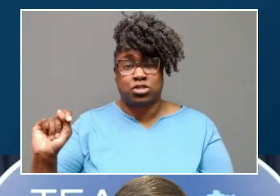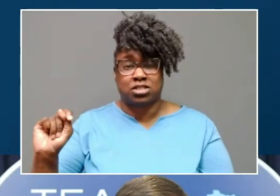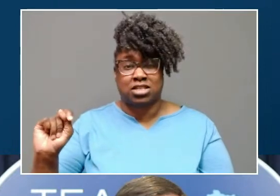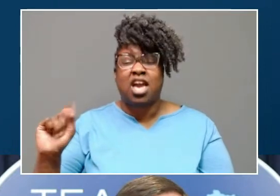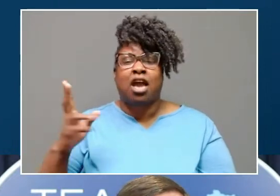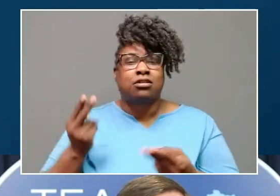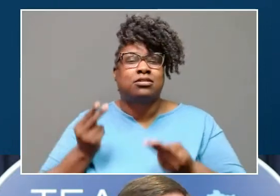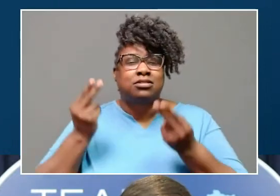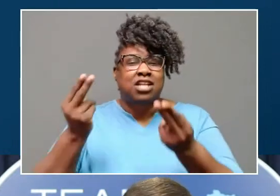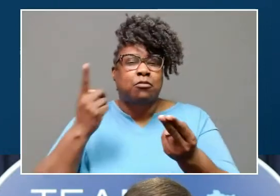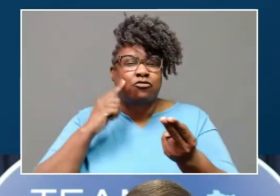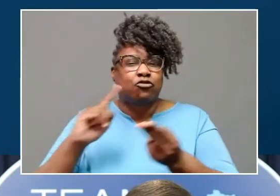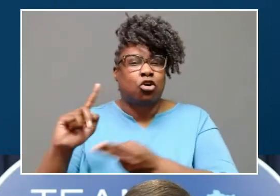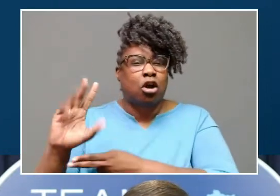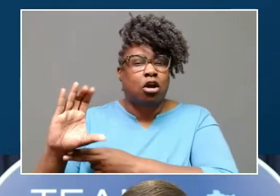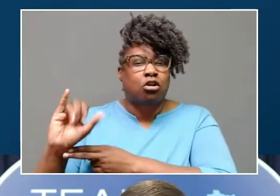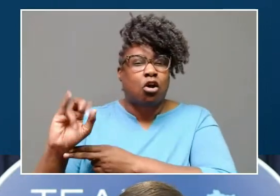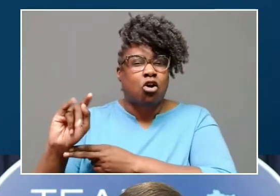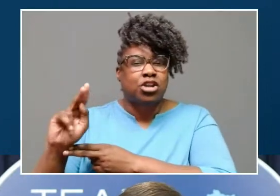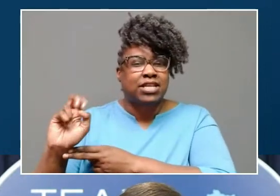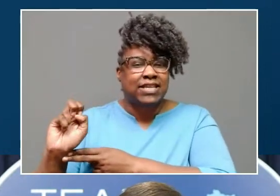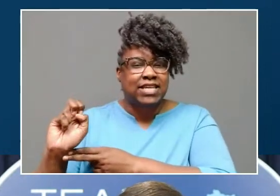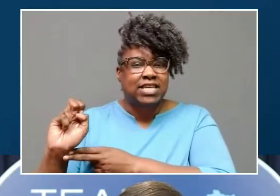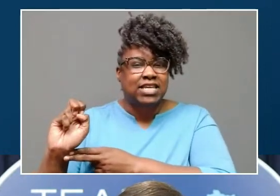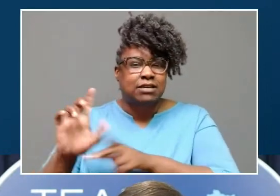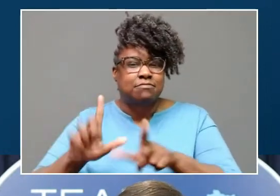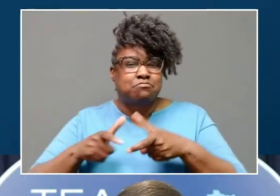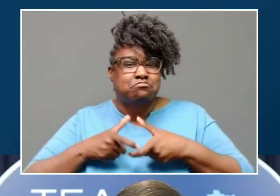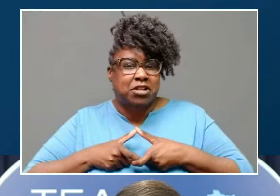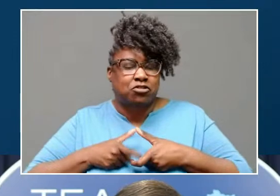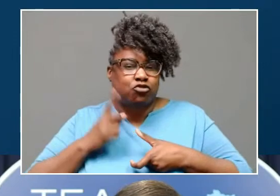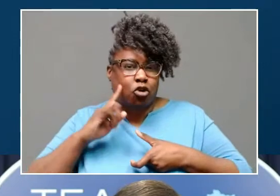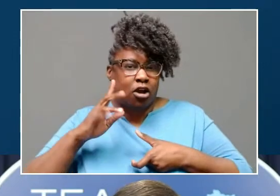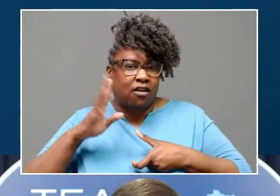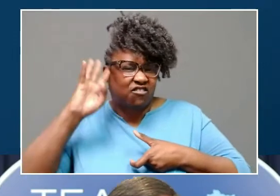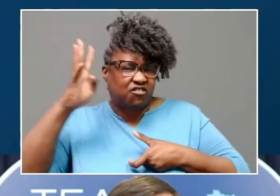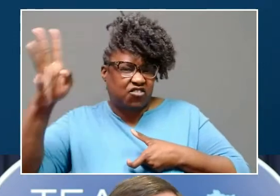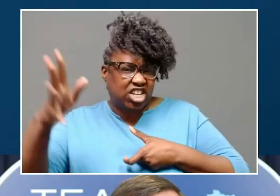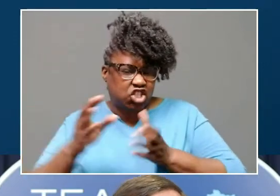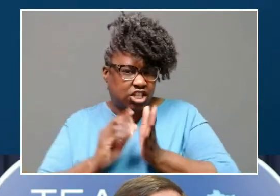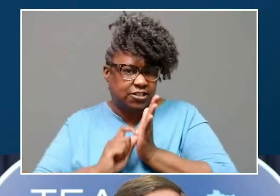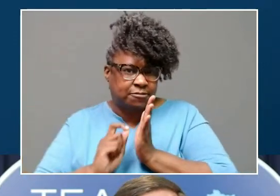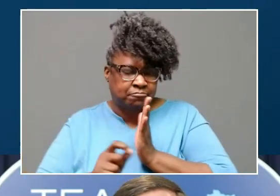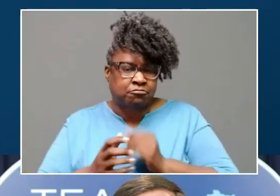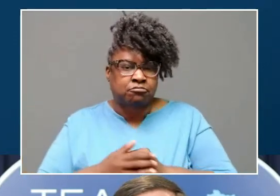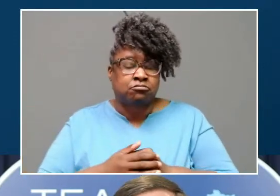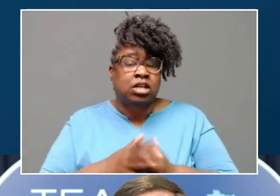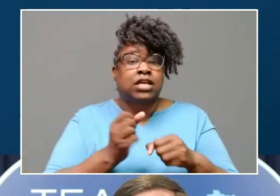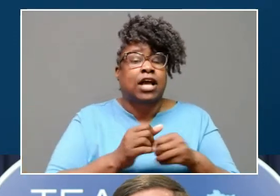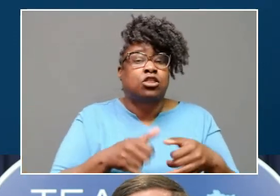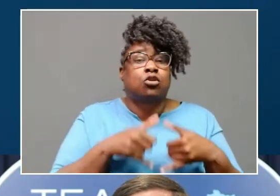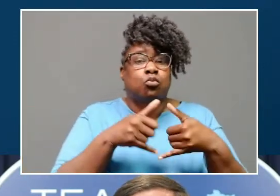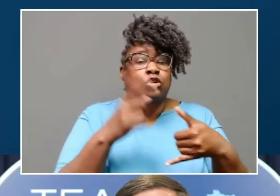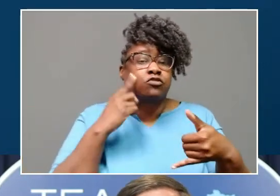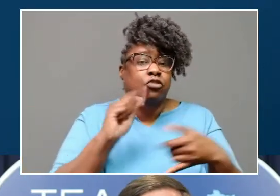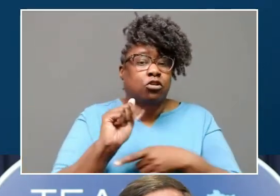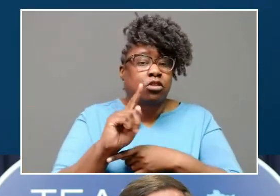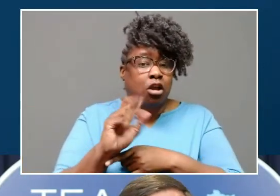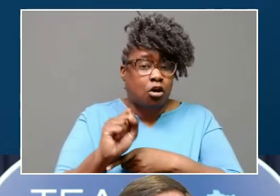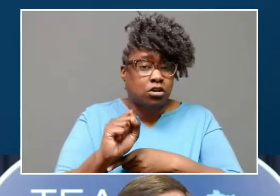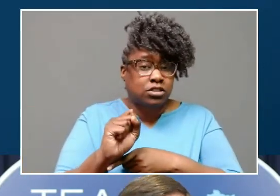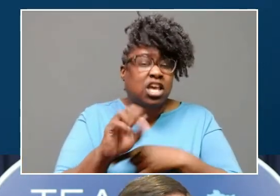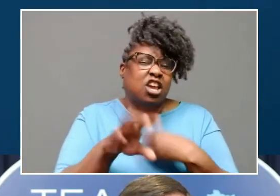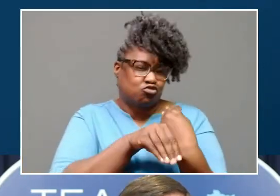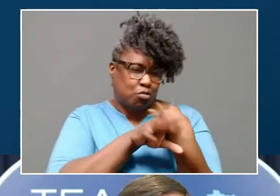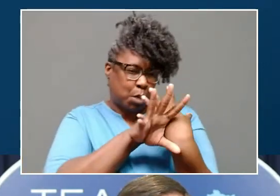in Fiction. In 2020, Silas received the Governor's Awards in the Arts Artist Award. We did that remotely, so he came